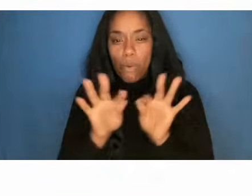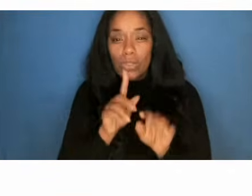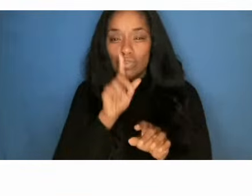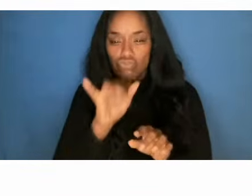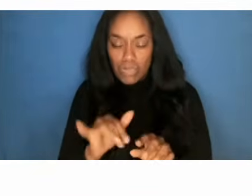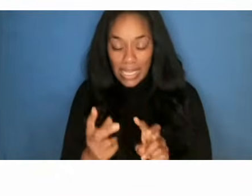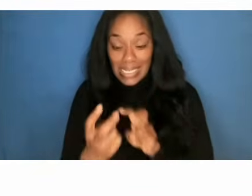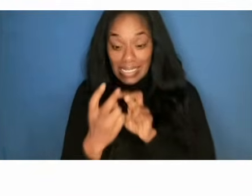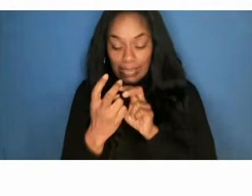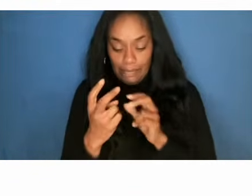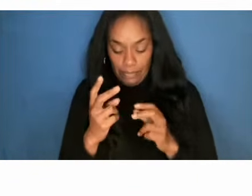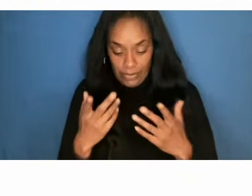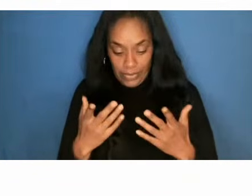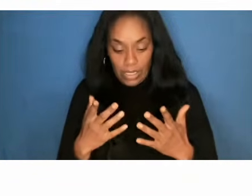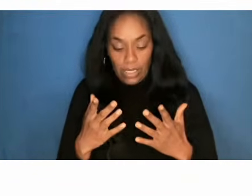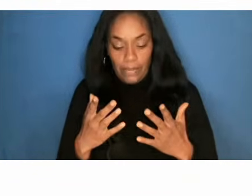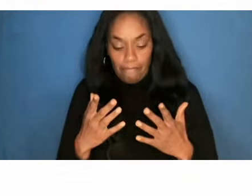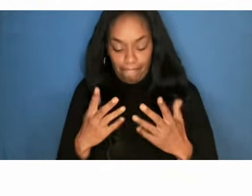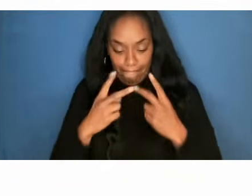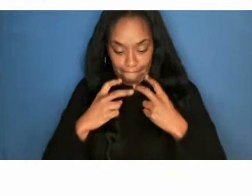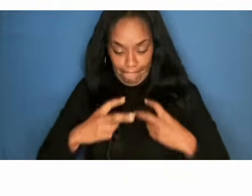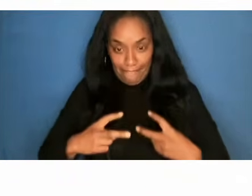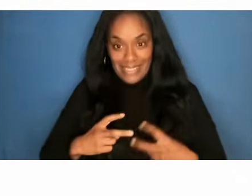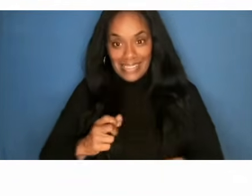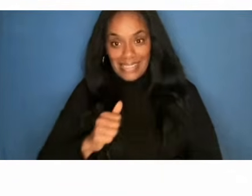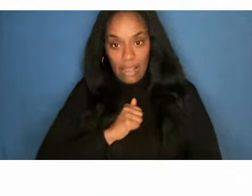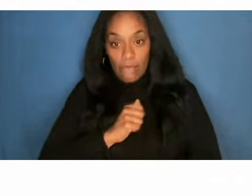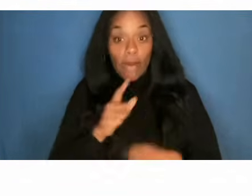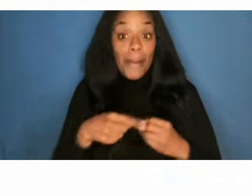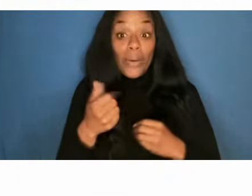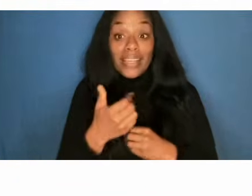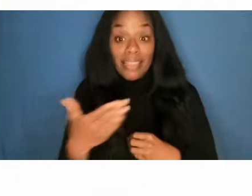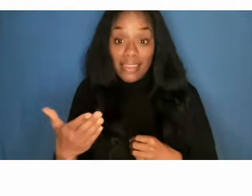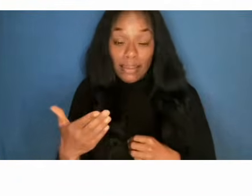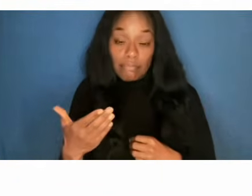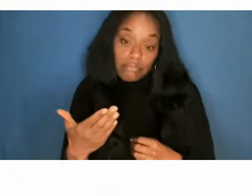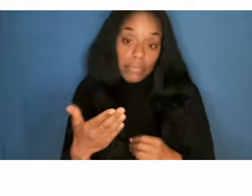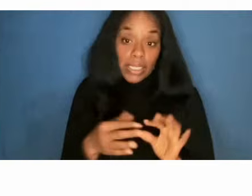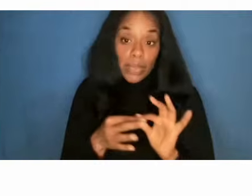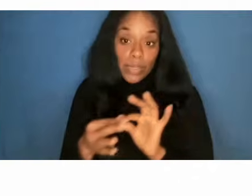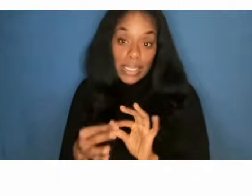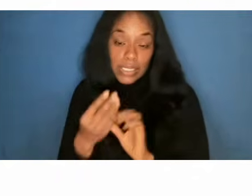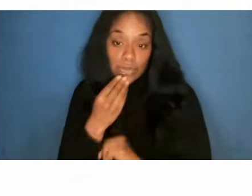work about anything. But that also applies to food and things like that as well.